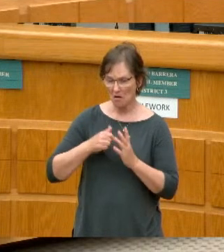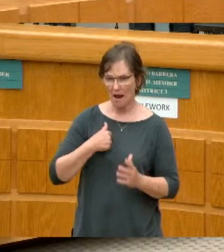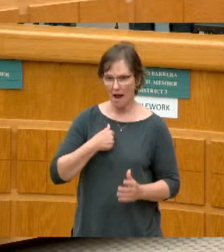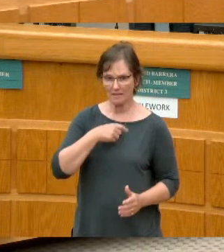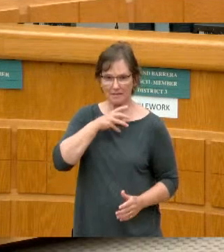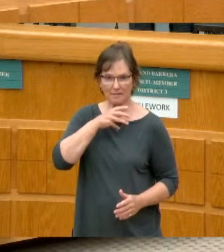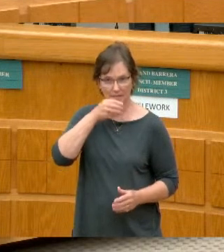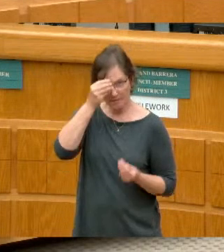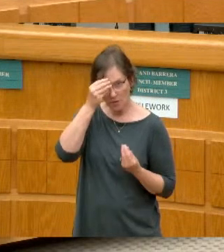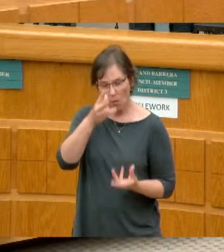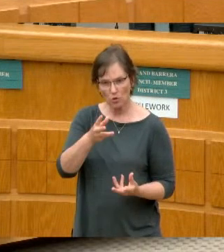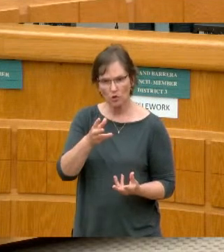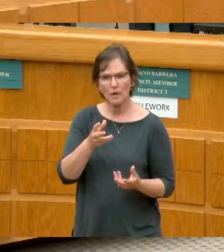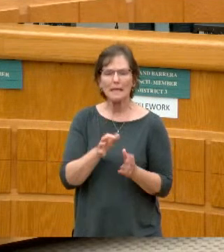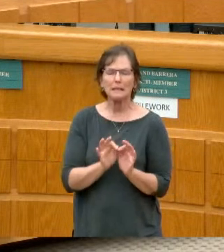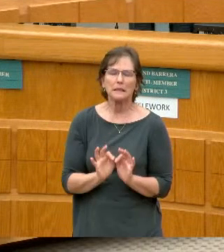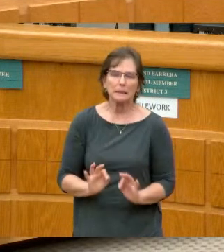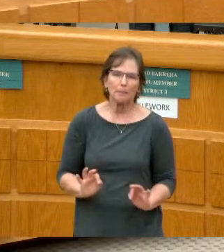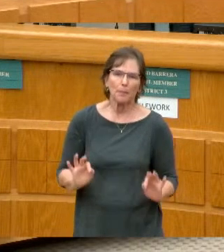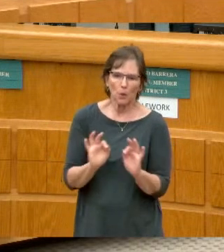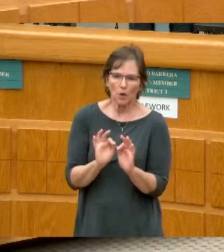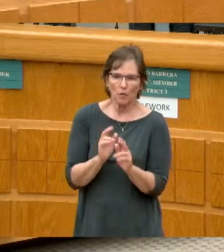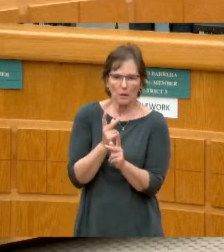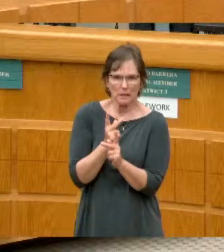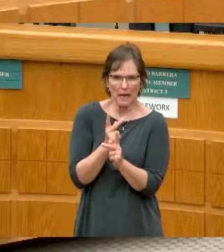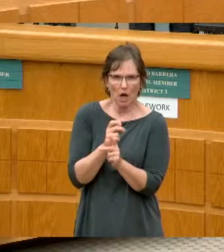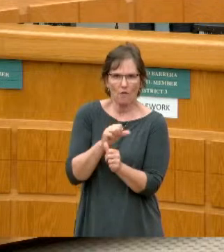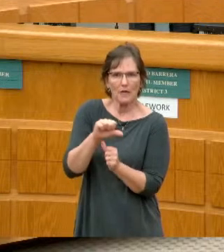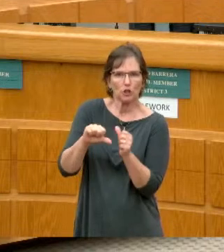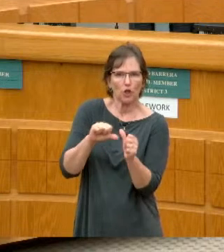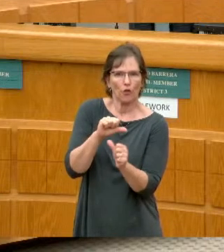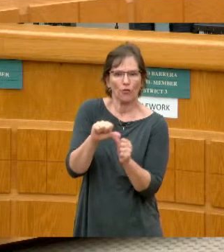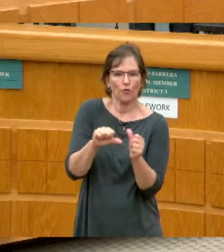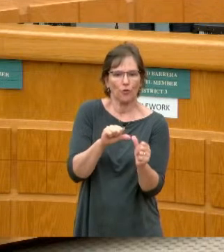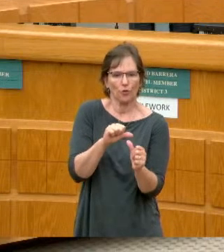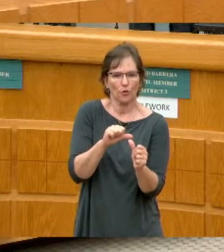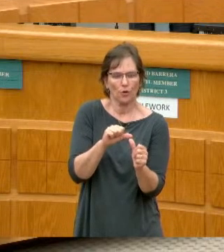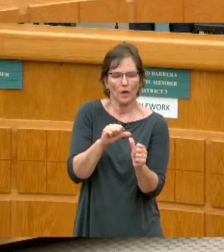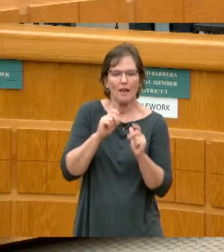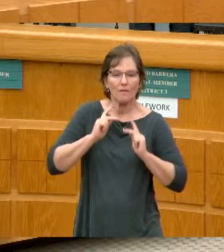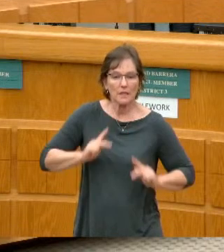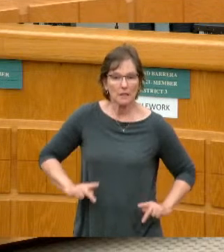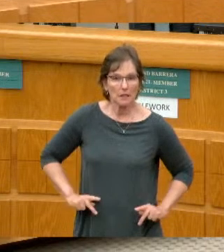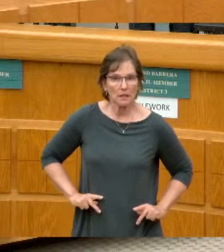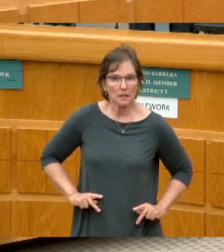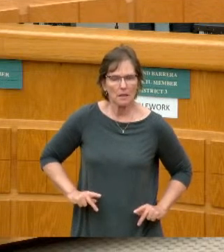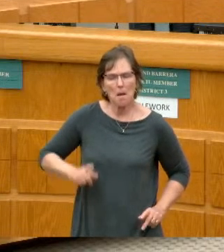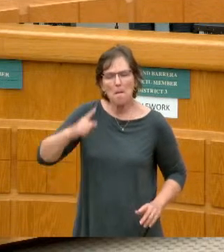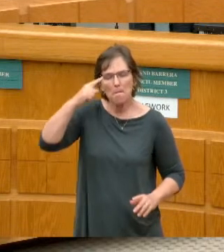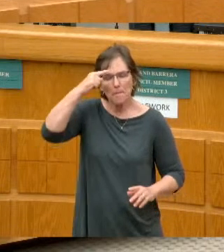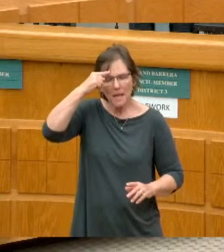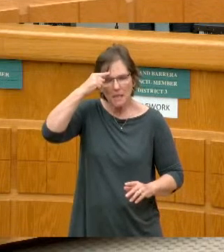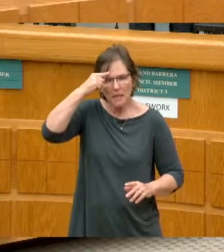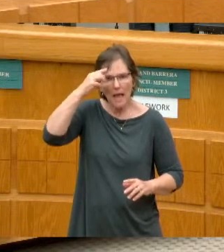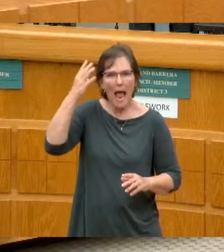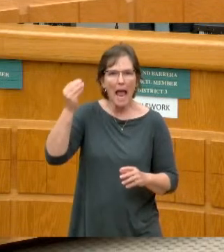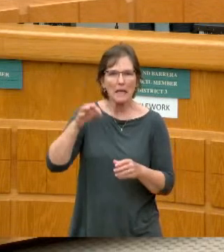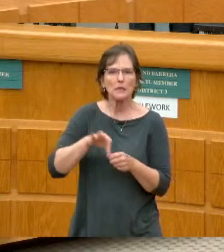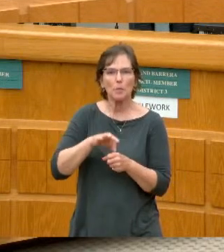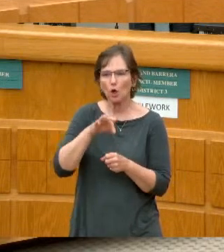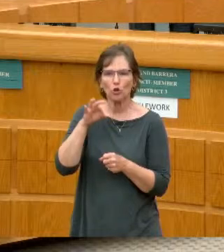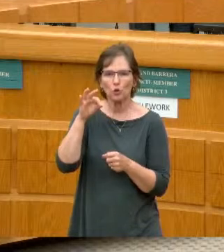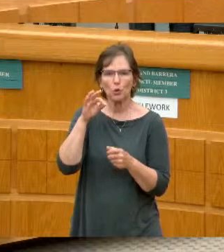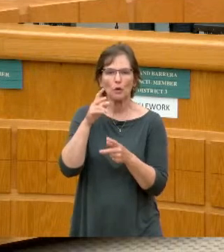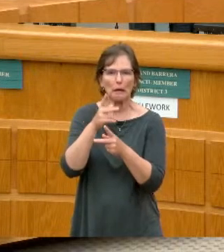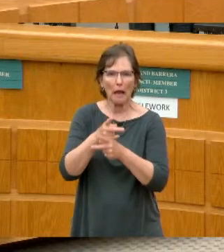community. And so I want you to know that there are a lot of people that want to help and reach out. In